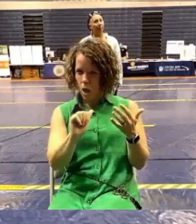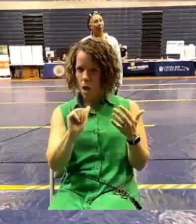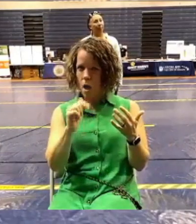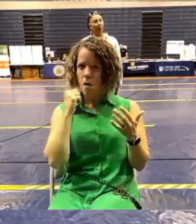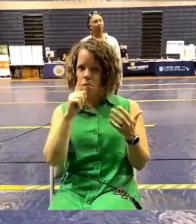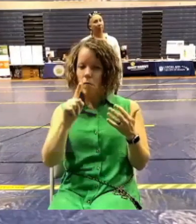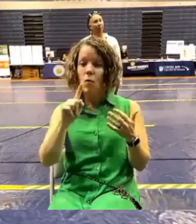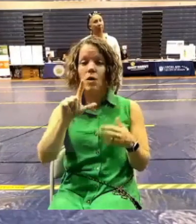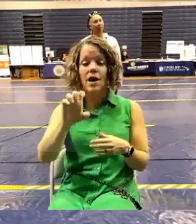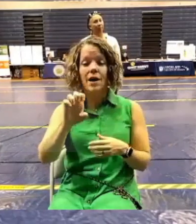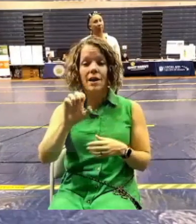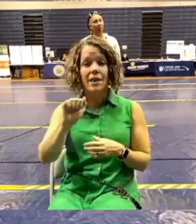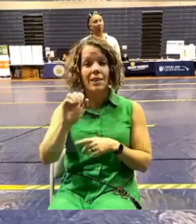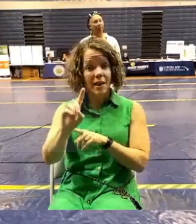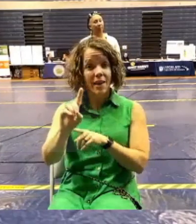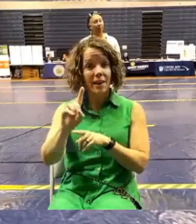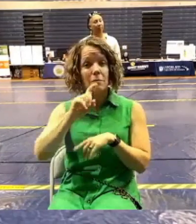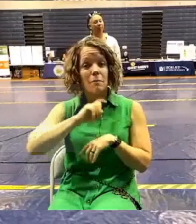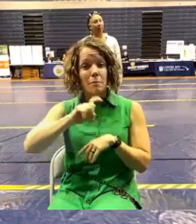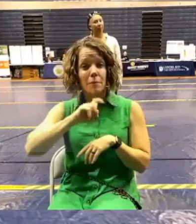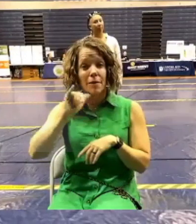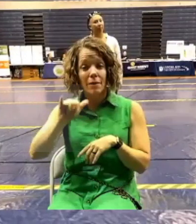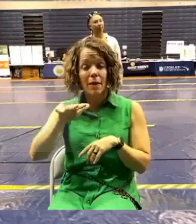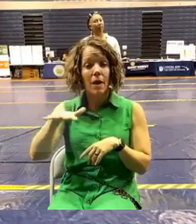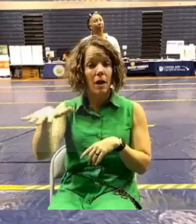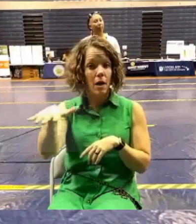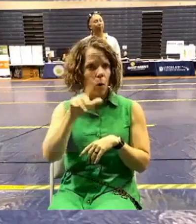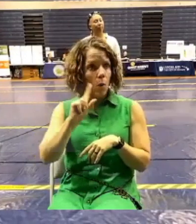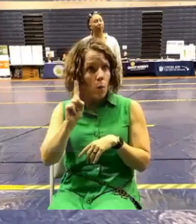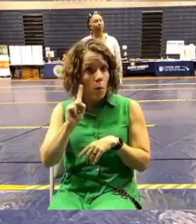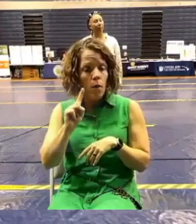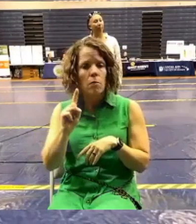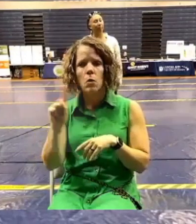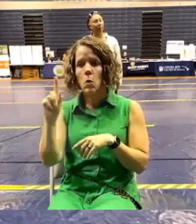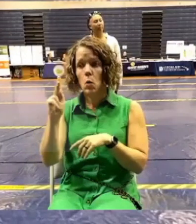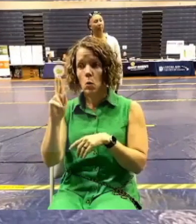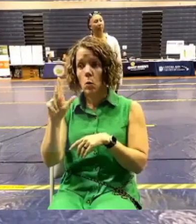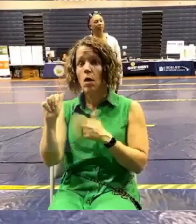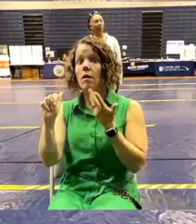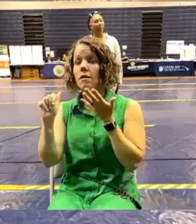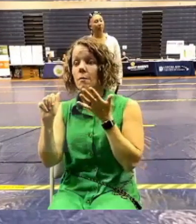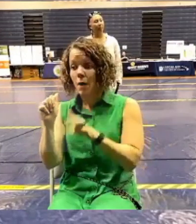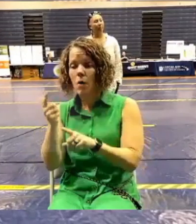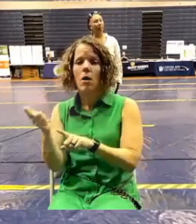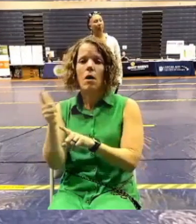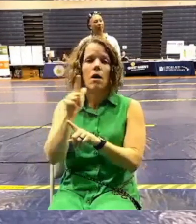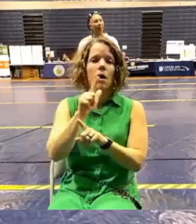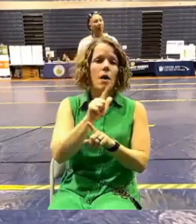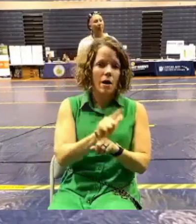Some of you may know we've been advertising. It's tomorrow at Princess